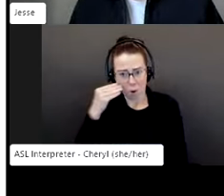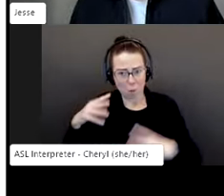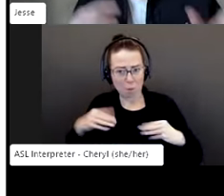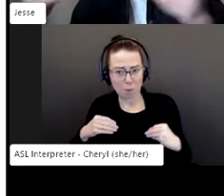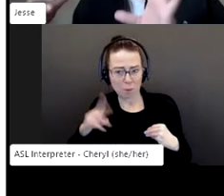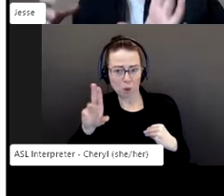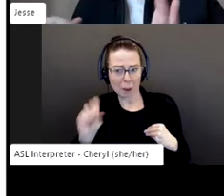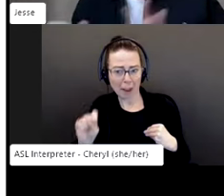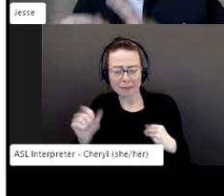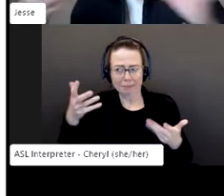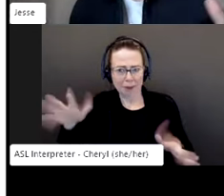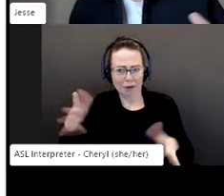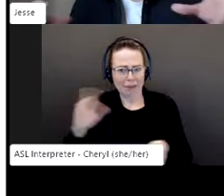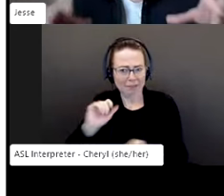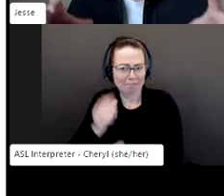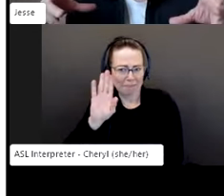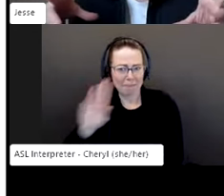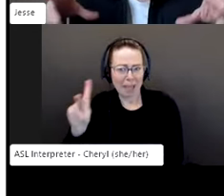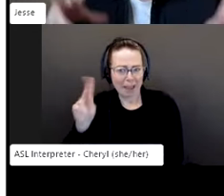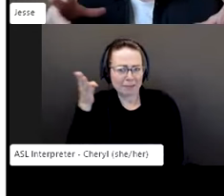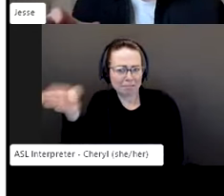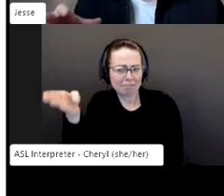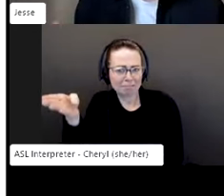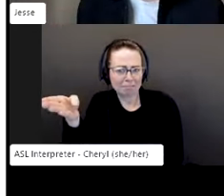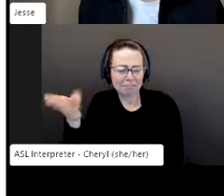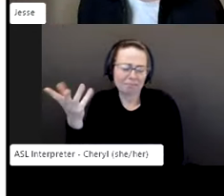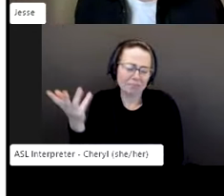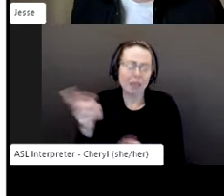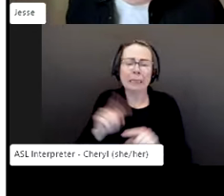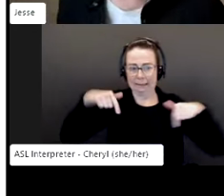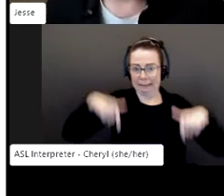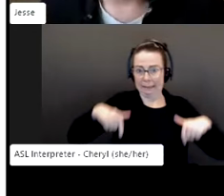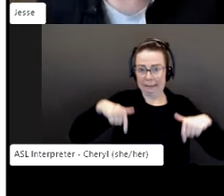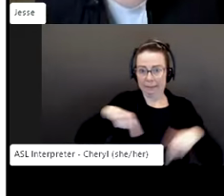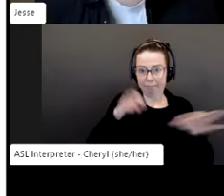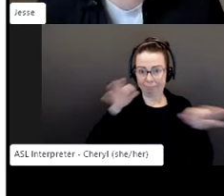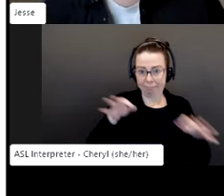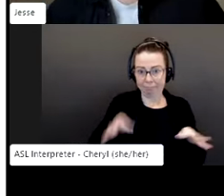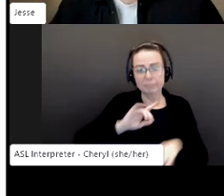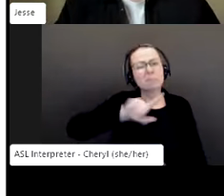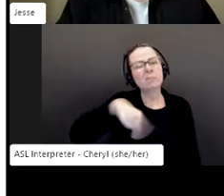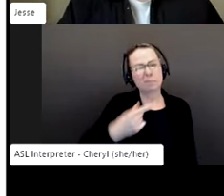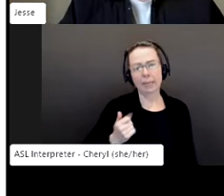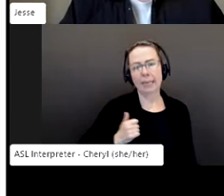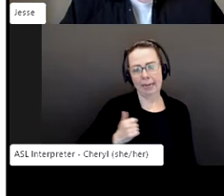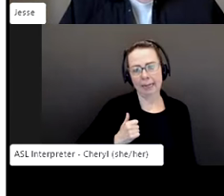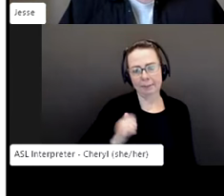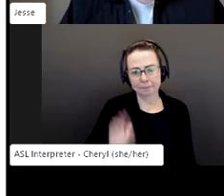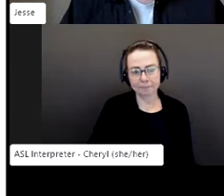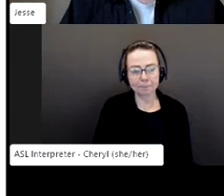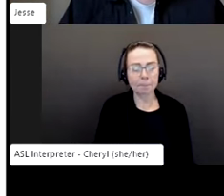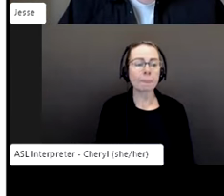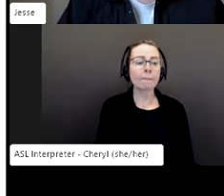a sort of separate, more complex thing we're talking about in Canada right now. And once you choose